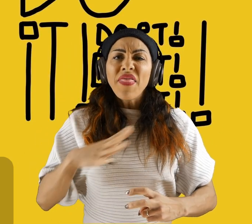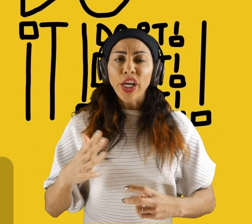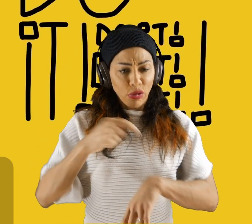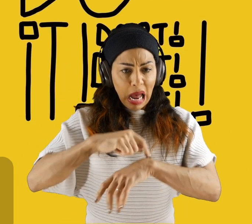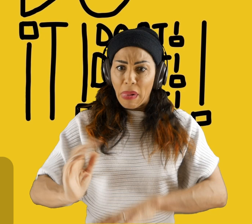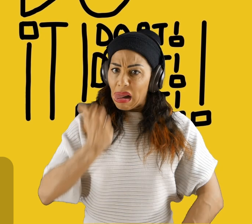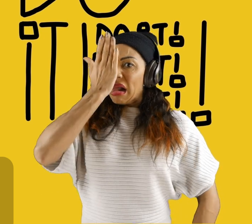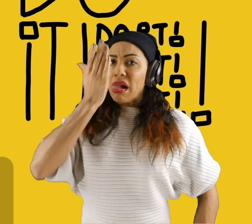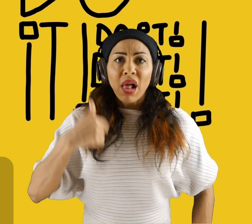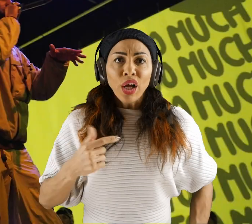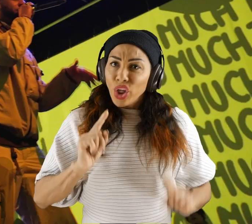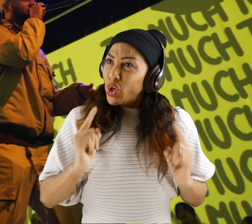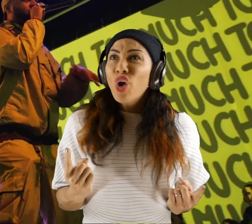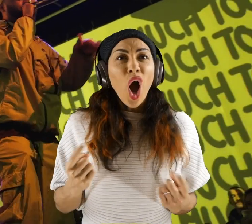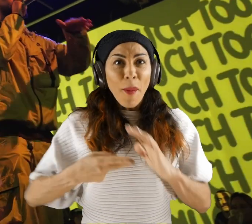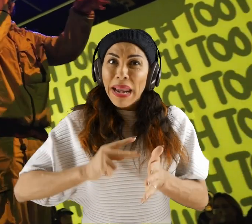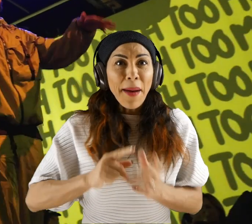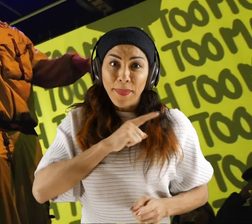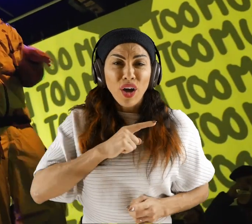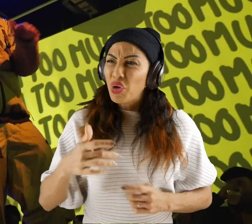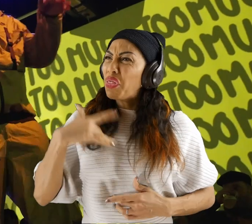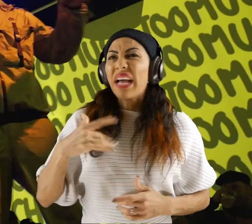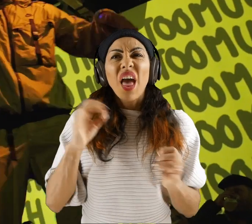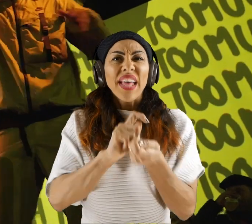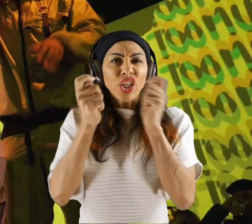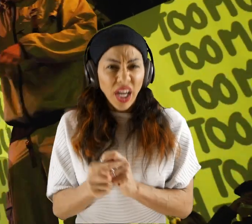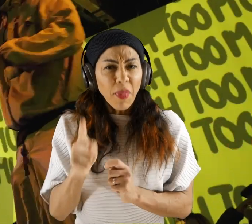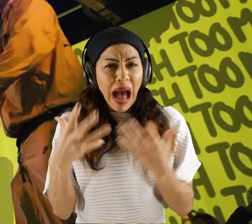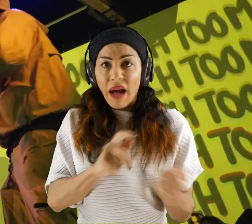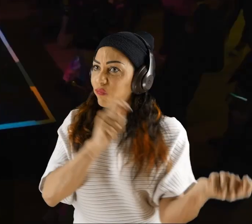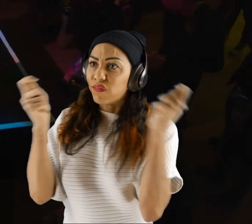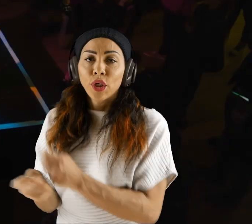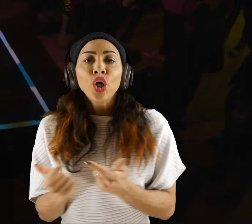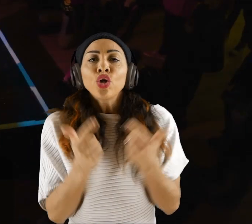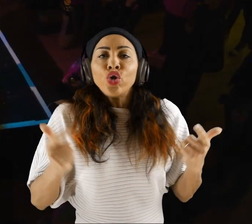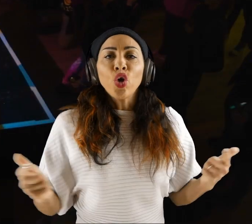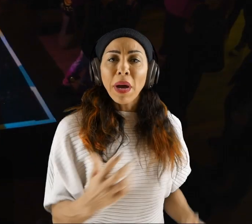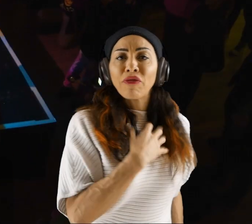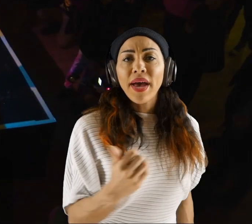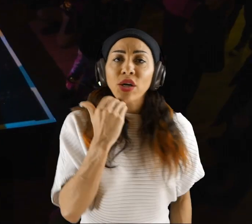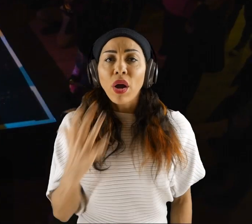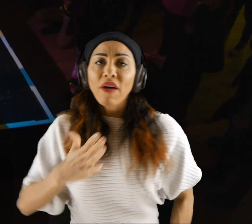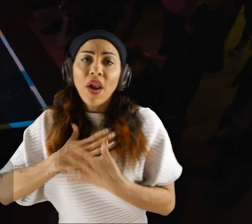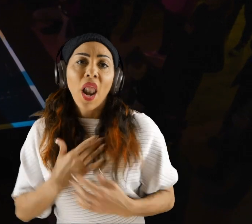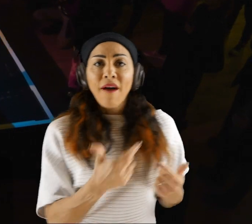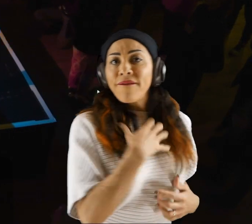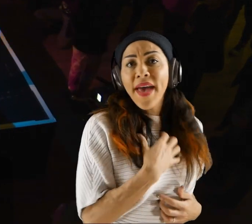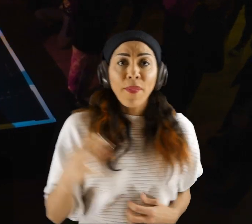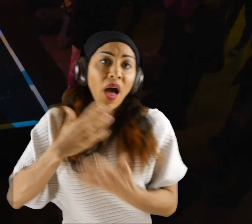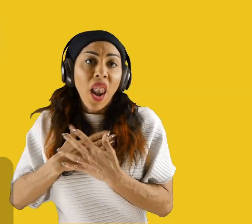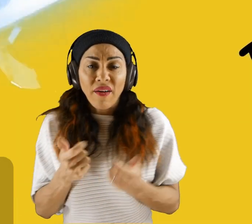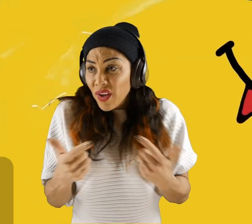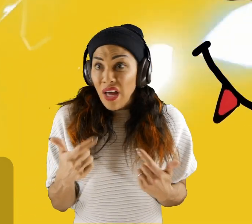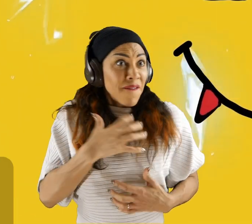things, then you want a timeline to screw it. Can't make plans and assume that things won't change. Every day things keep redoing. Too much fear, not enough love. Too much fear, not